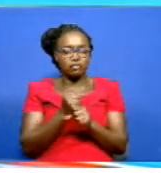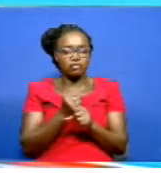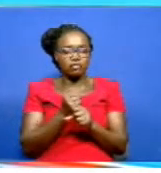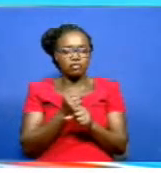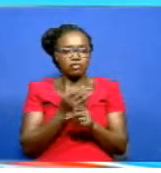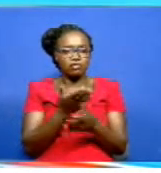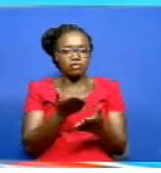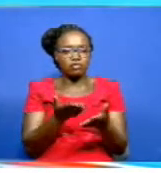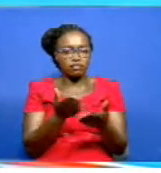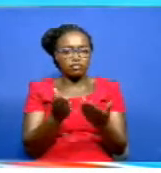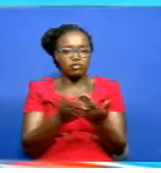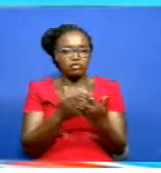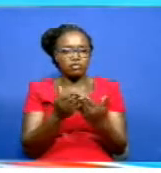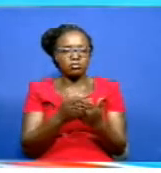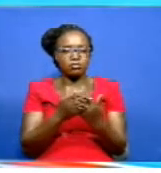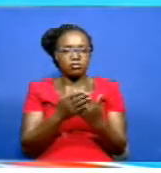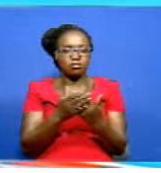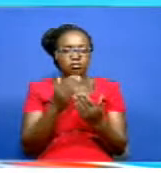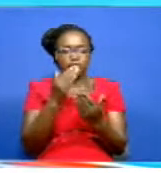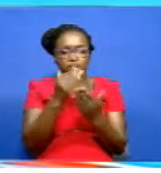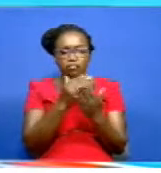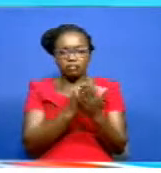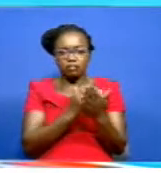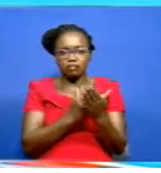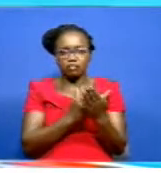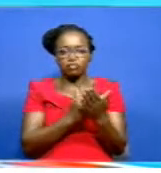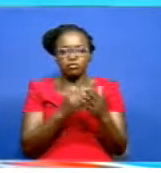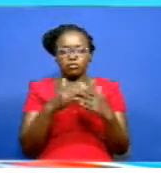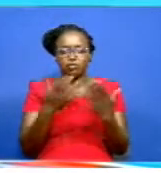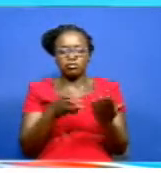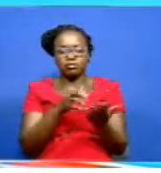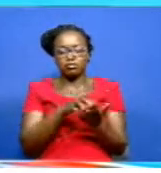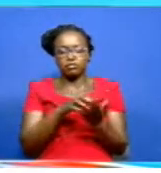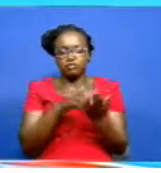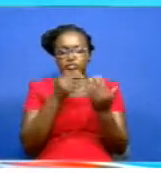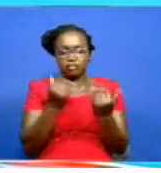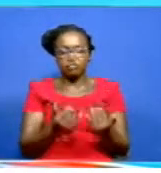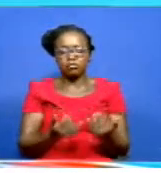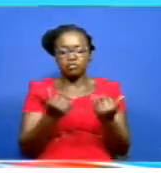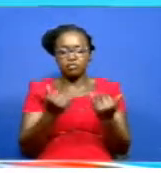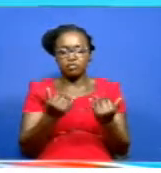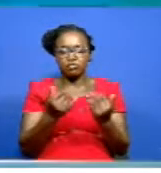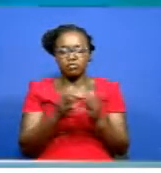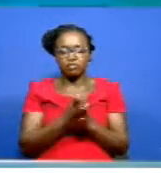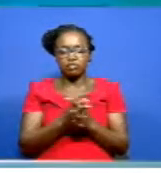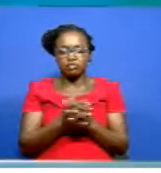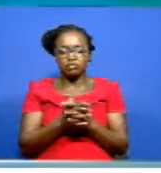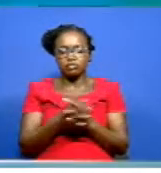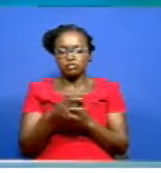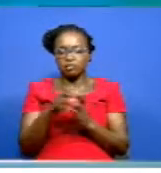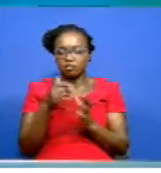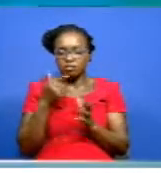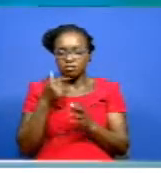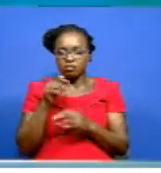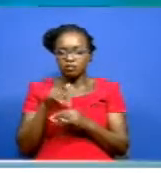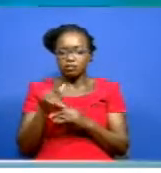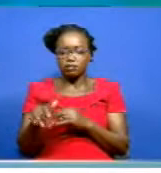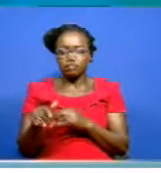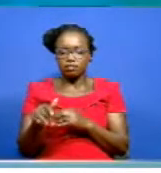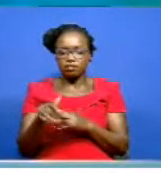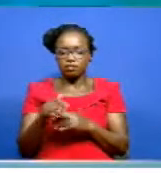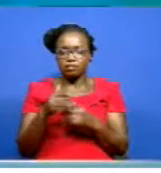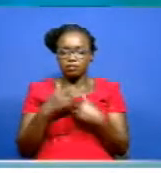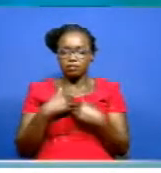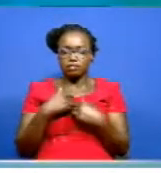the COVID-19 vaccination program. Yes. How is the situation now? So, as I mentioned earlier, we have a